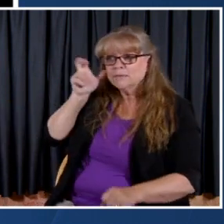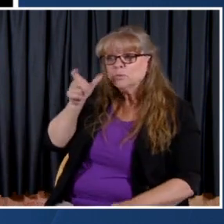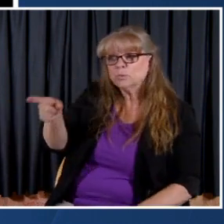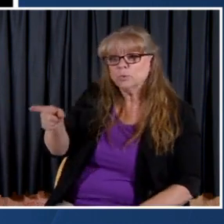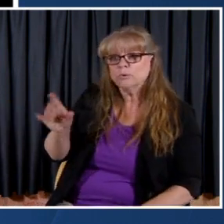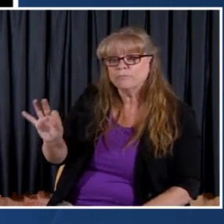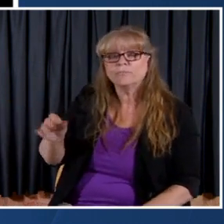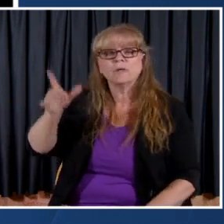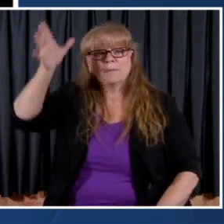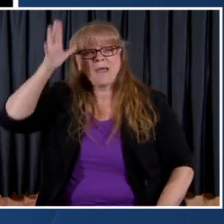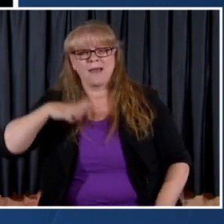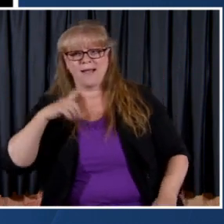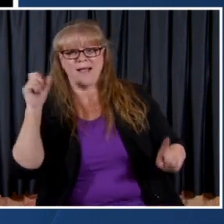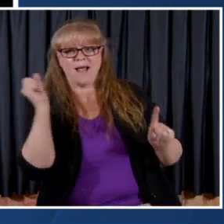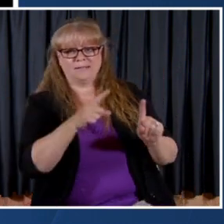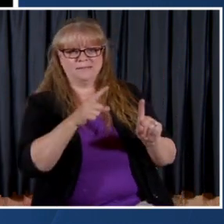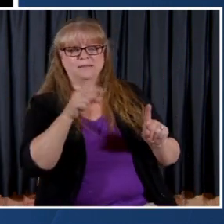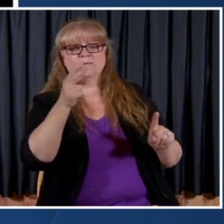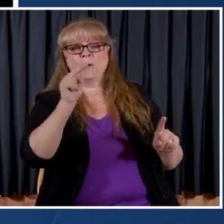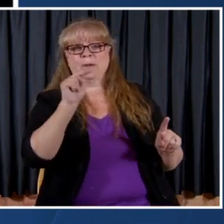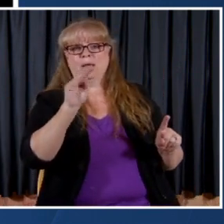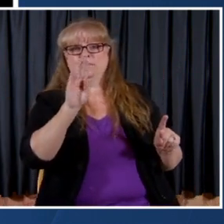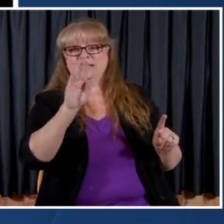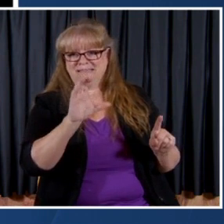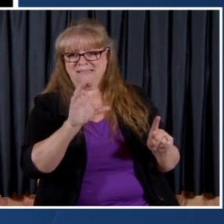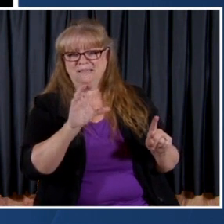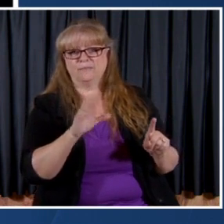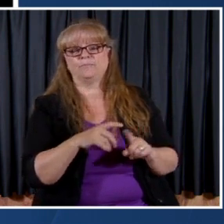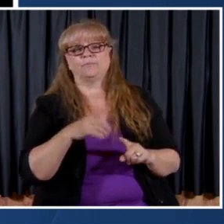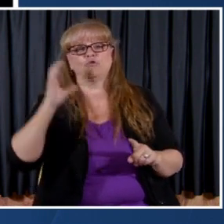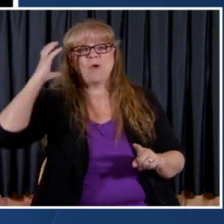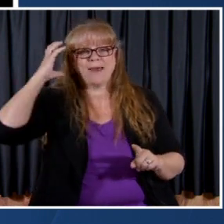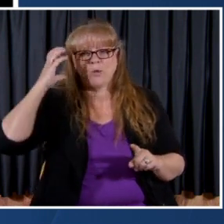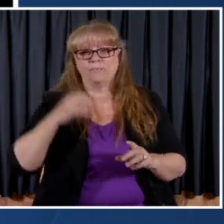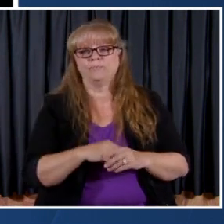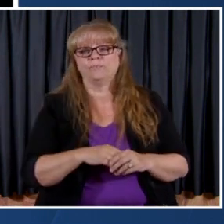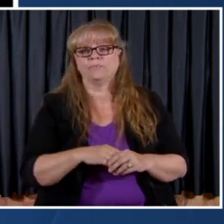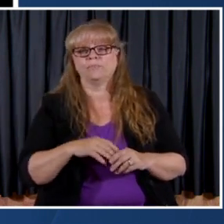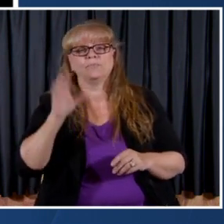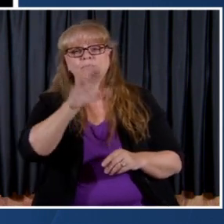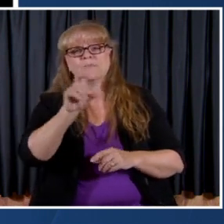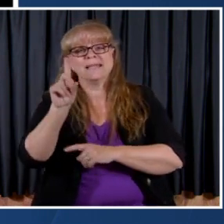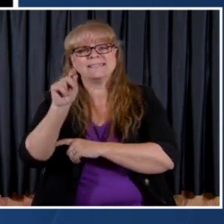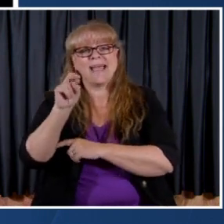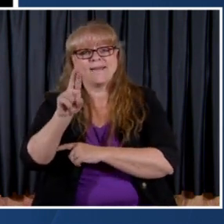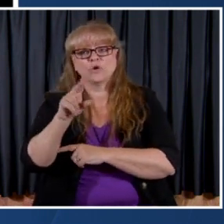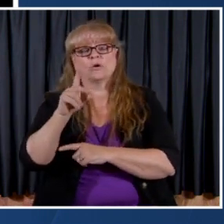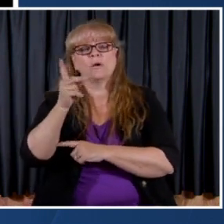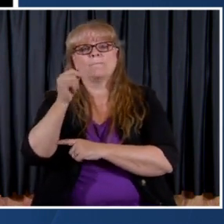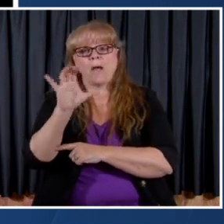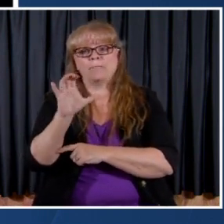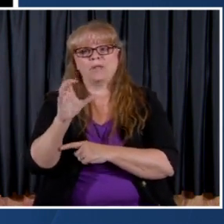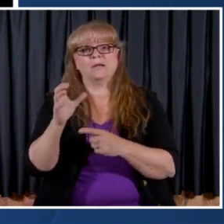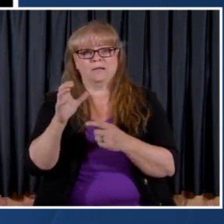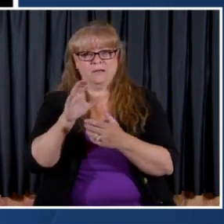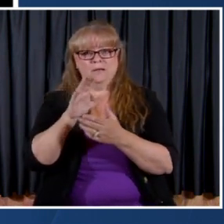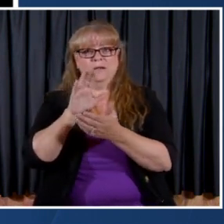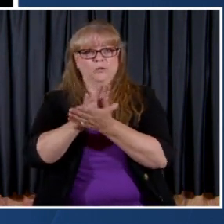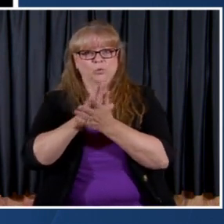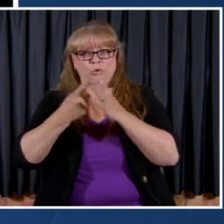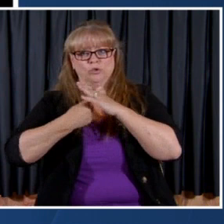out a letter to parents saying the start of the next school year could be a mix of in-person classes and remote learning. I was wondering, will the state